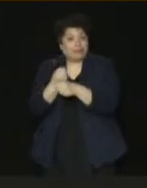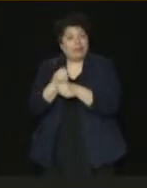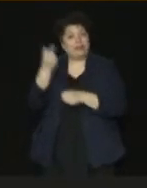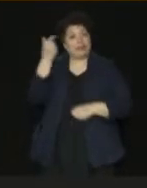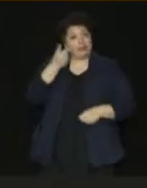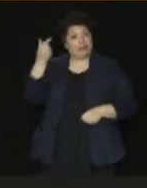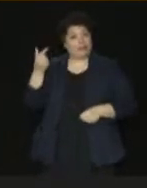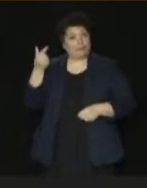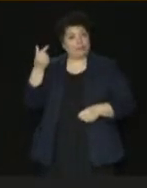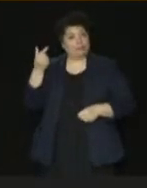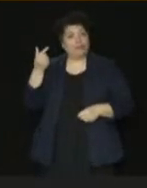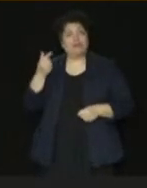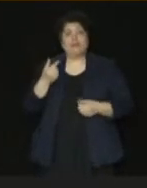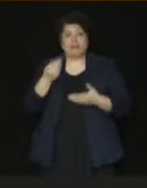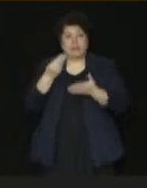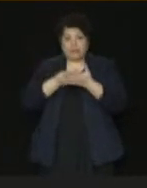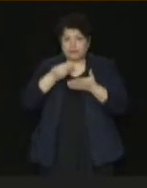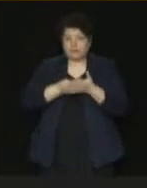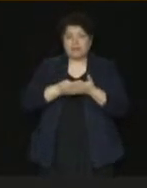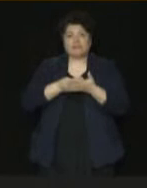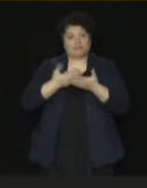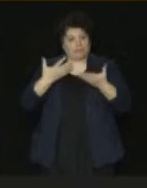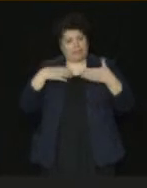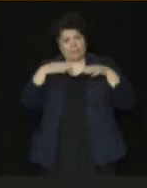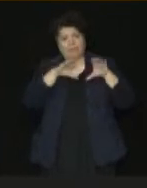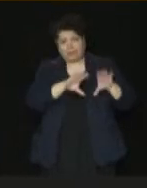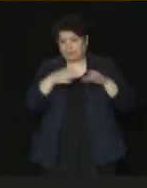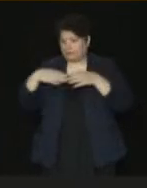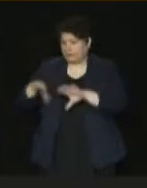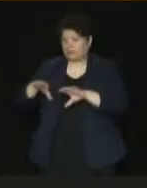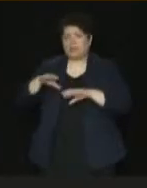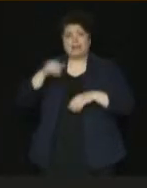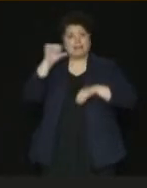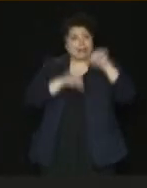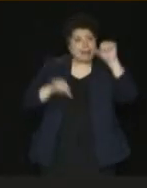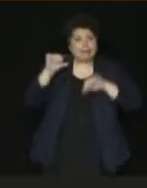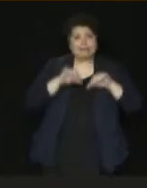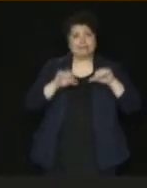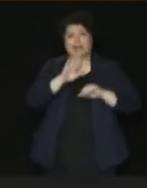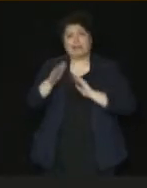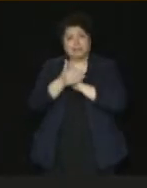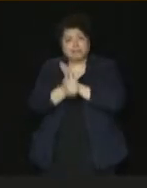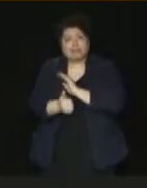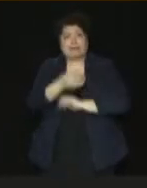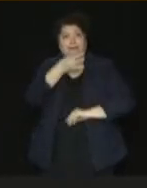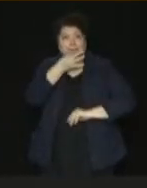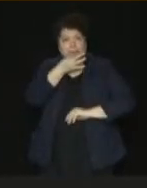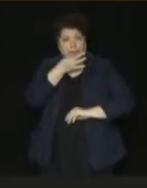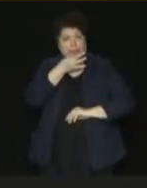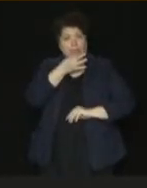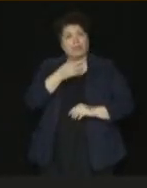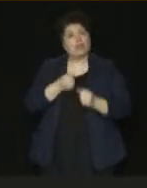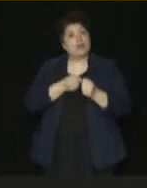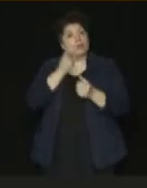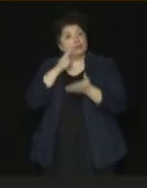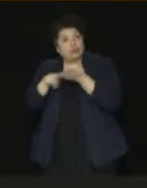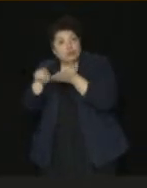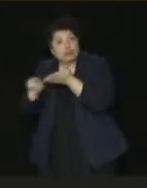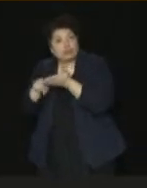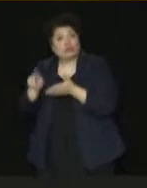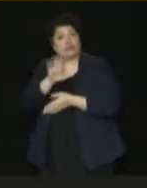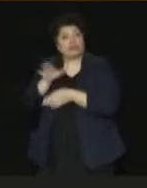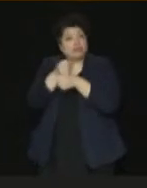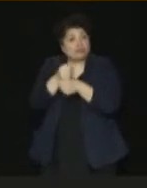has been investing in Canadian science and know-how. Supporting research and fabrication